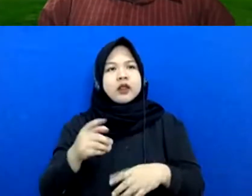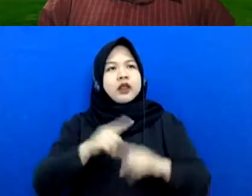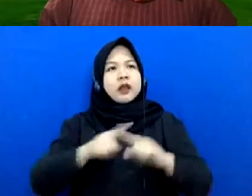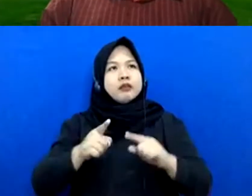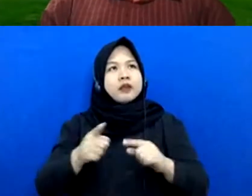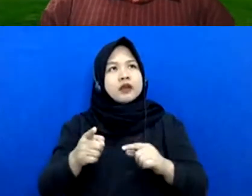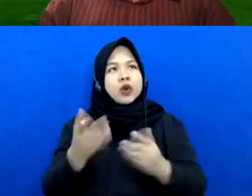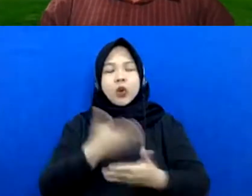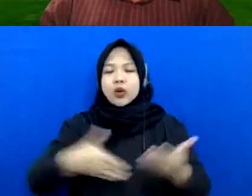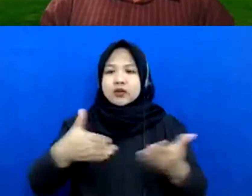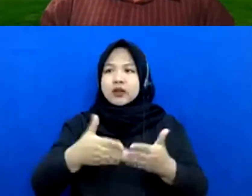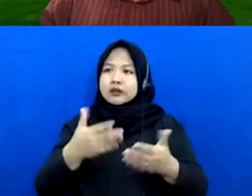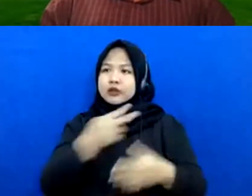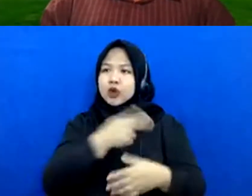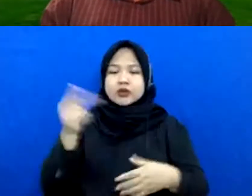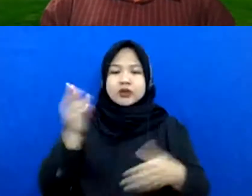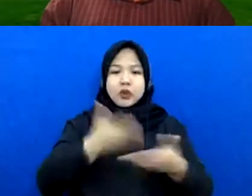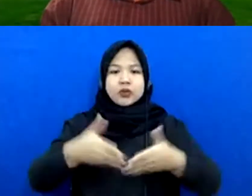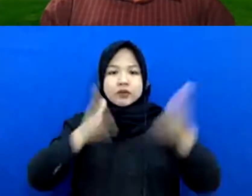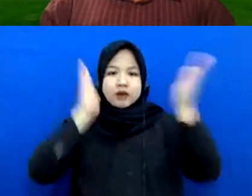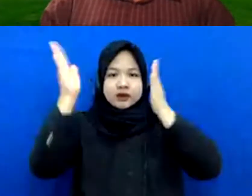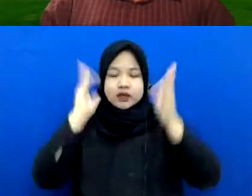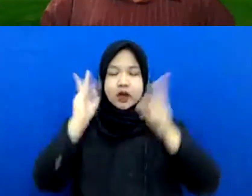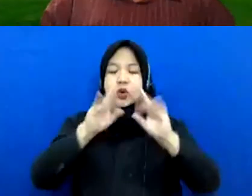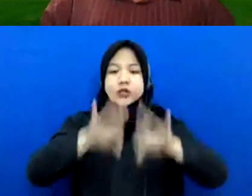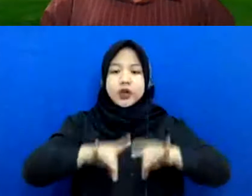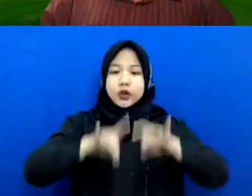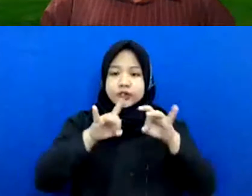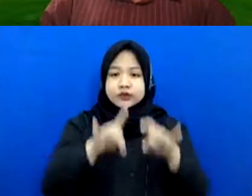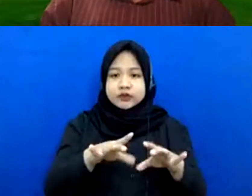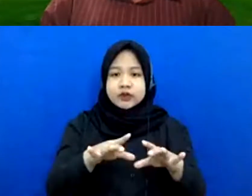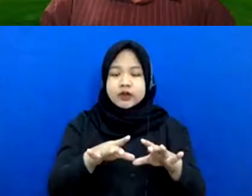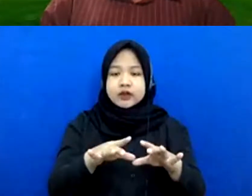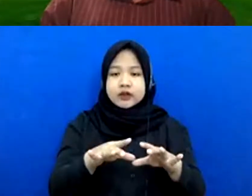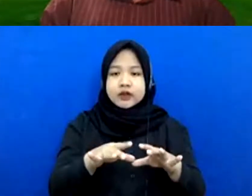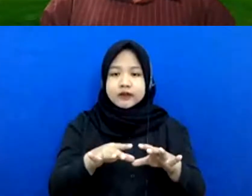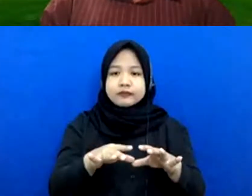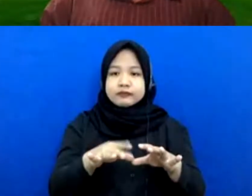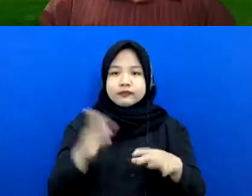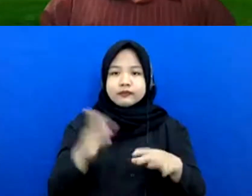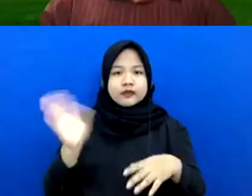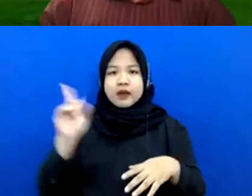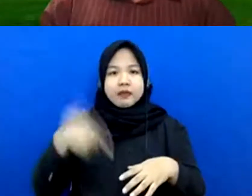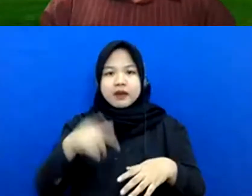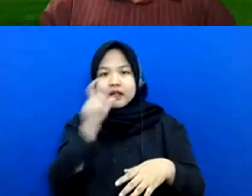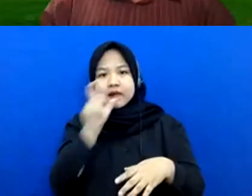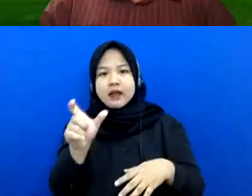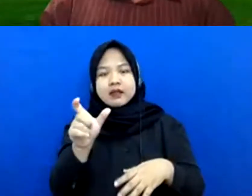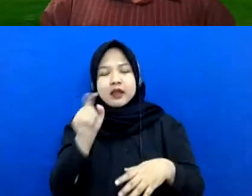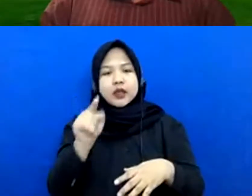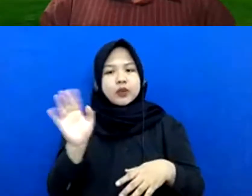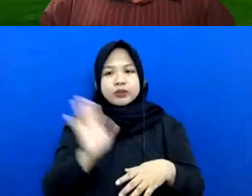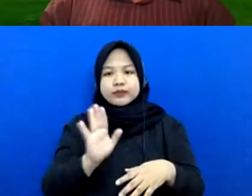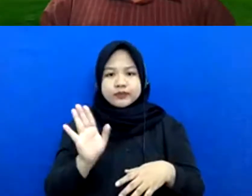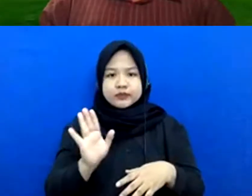context, which I know in Australian it's you don't use that term